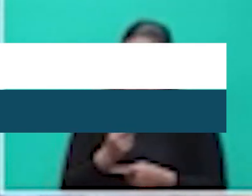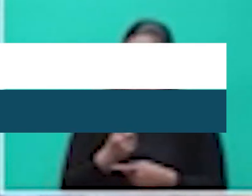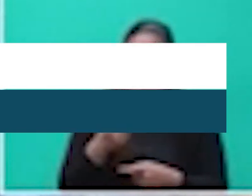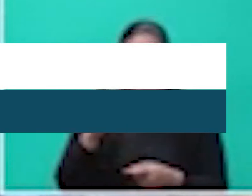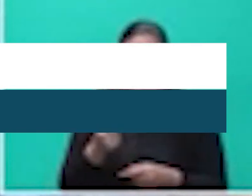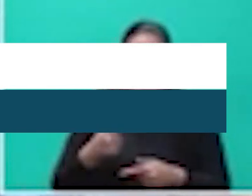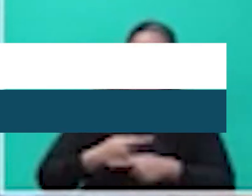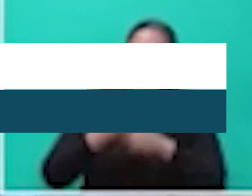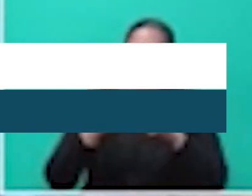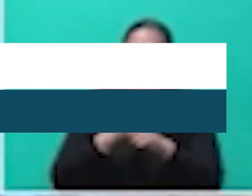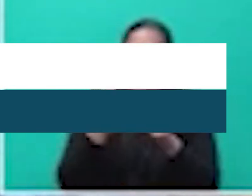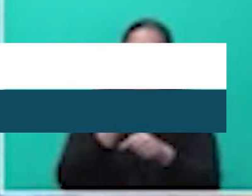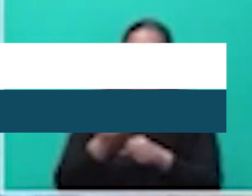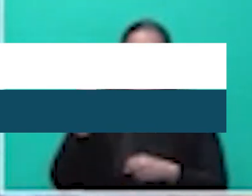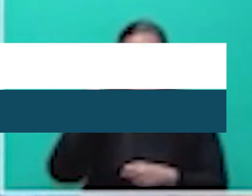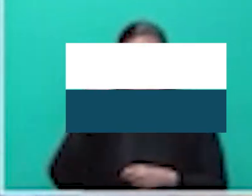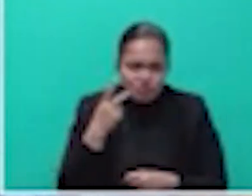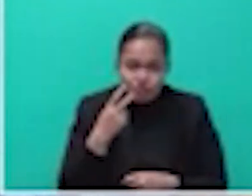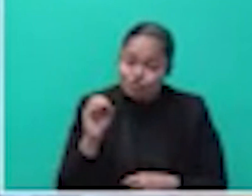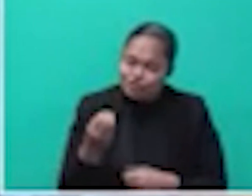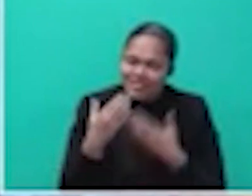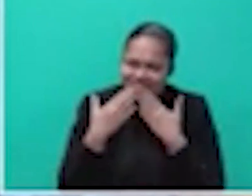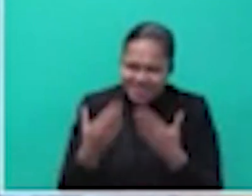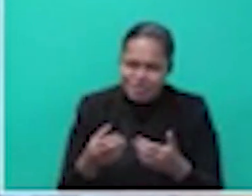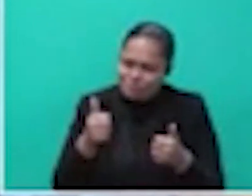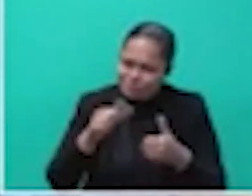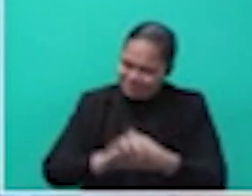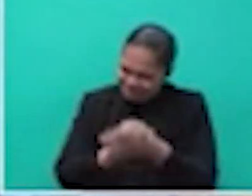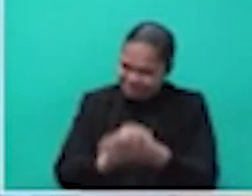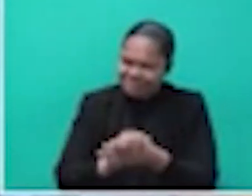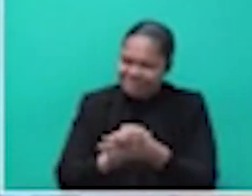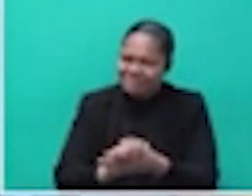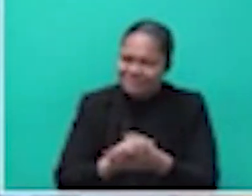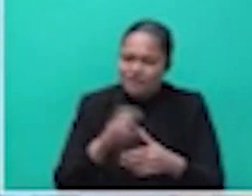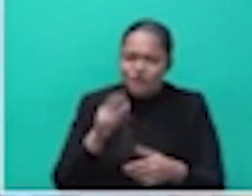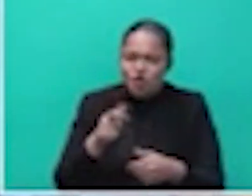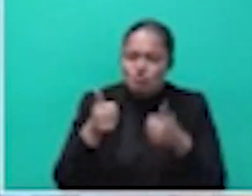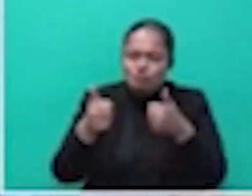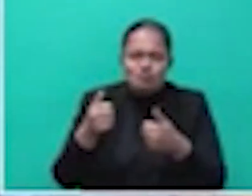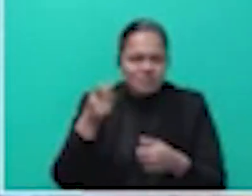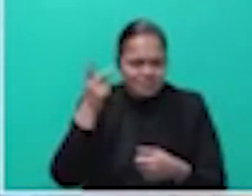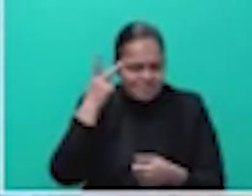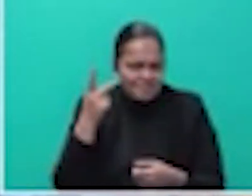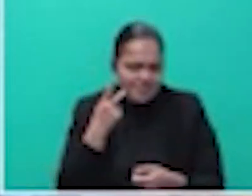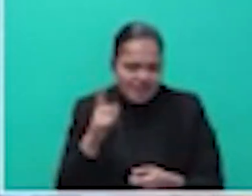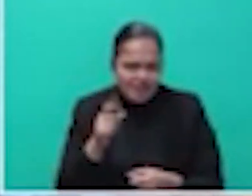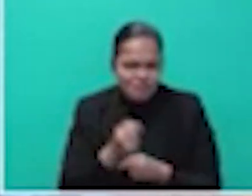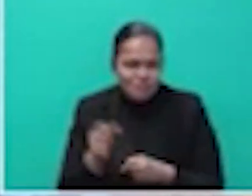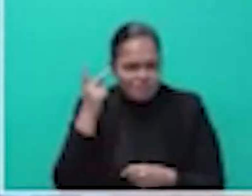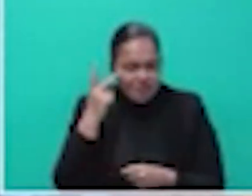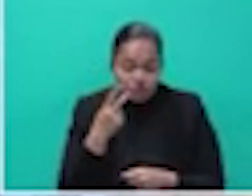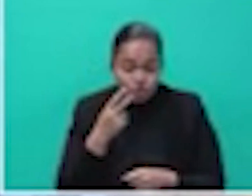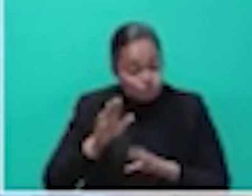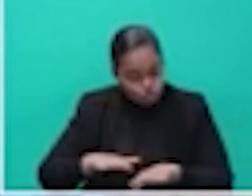great-grandparents. Thank you. So congratulations, Honorable Prime Minister, for being a great-grandparent. And anything to do with children is